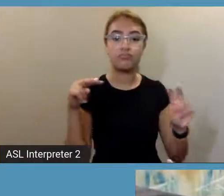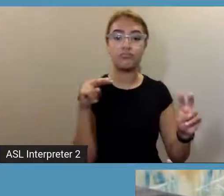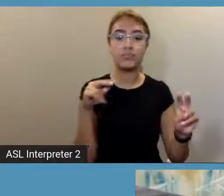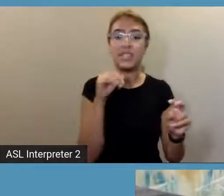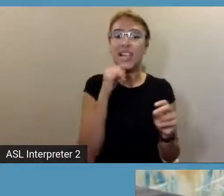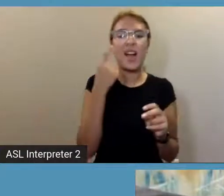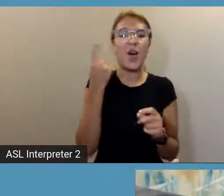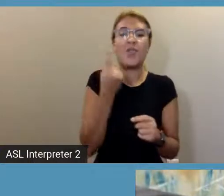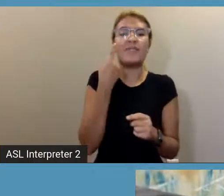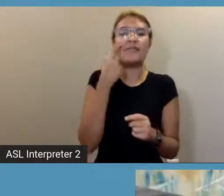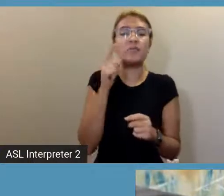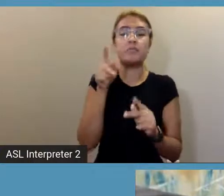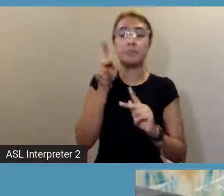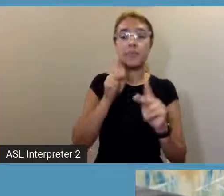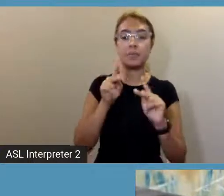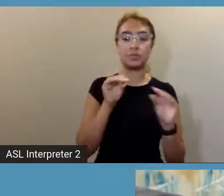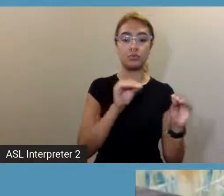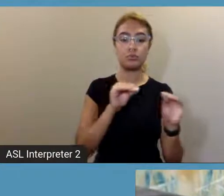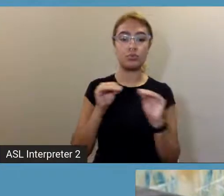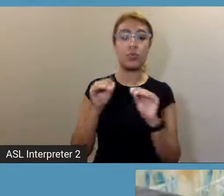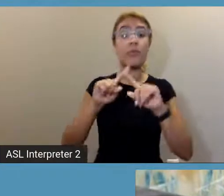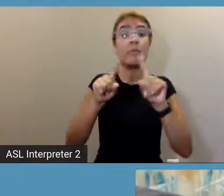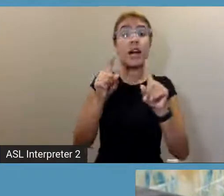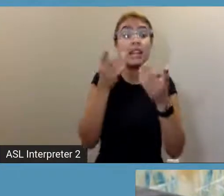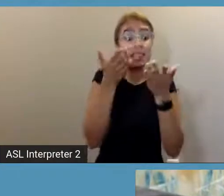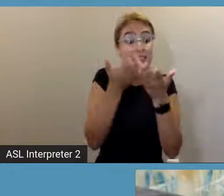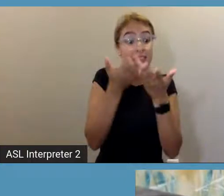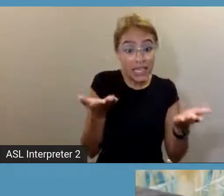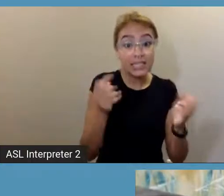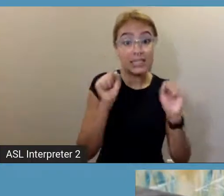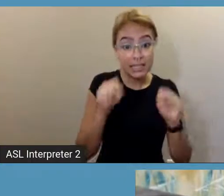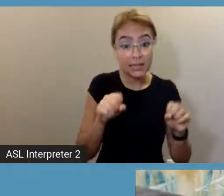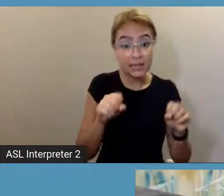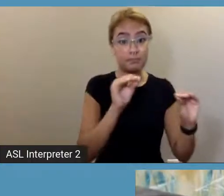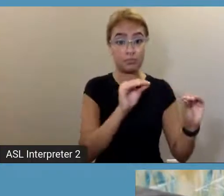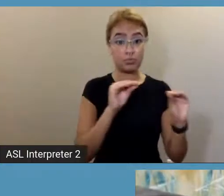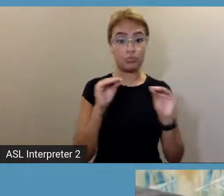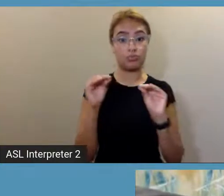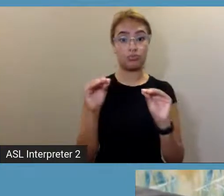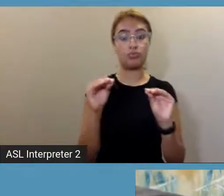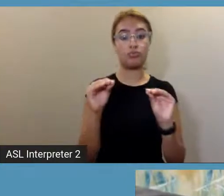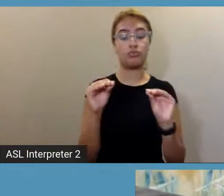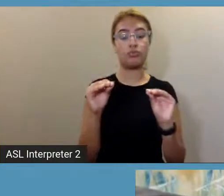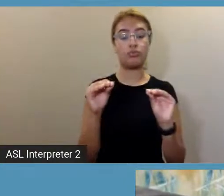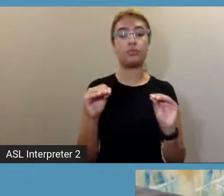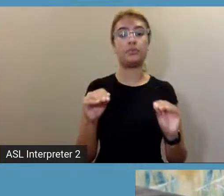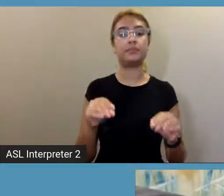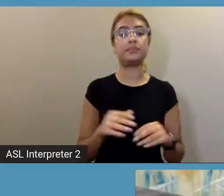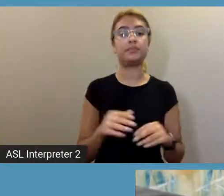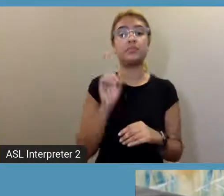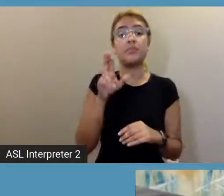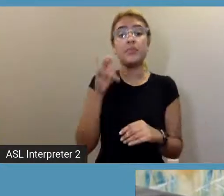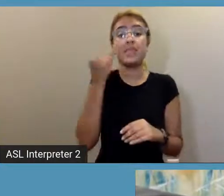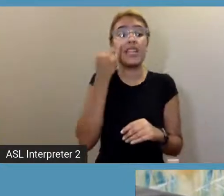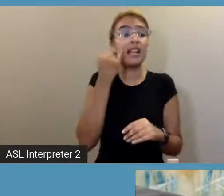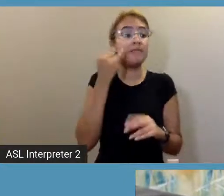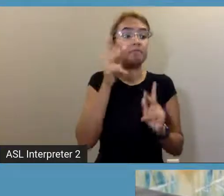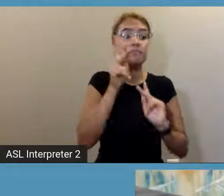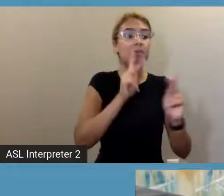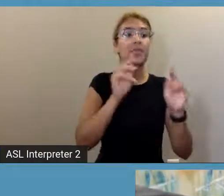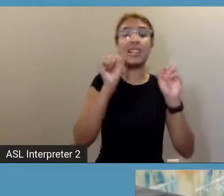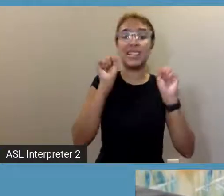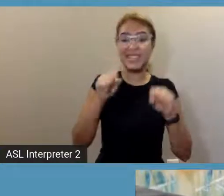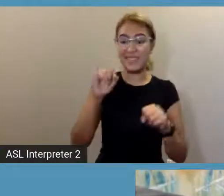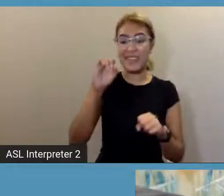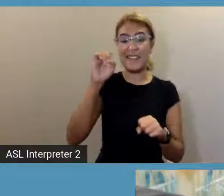the thing I was telling you, like velvet ropes in the virtual exhibition space make no sense, right? Or let people fly around the object, and all